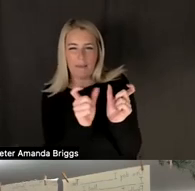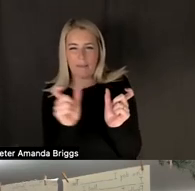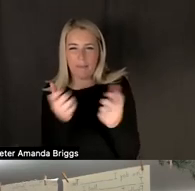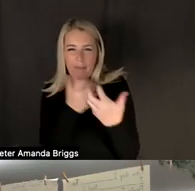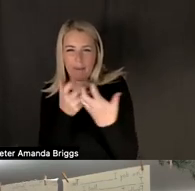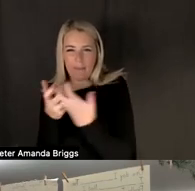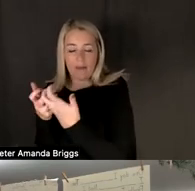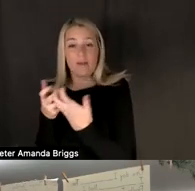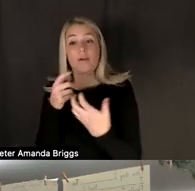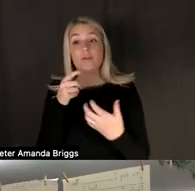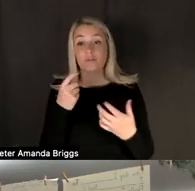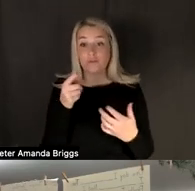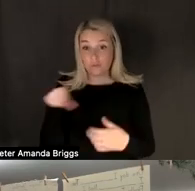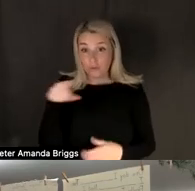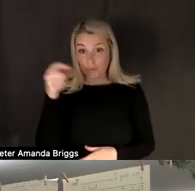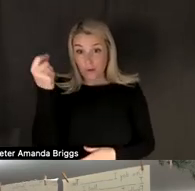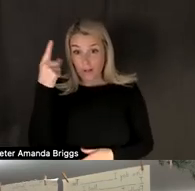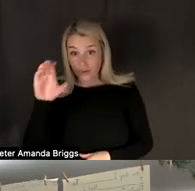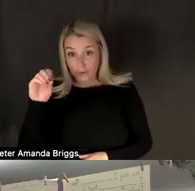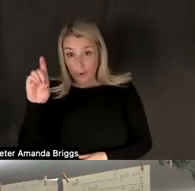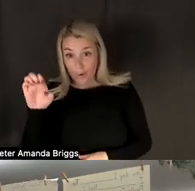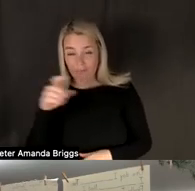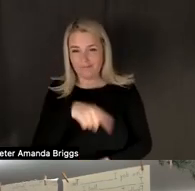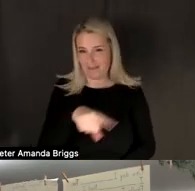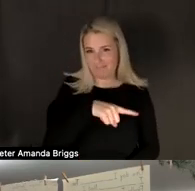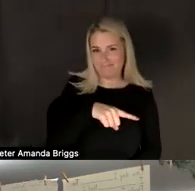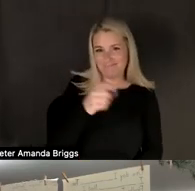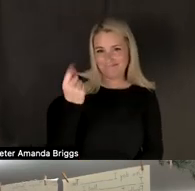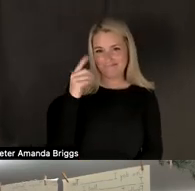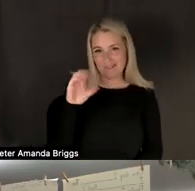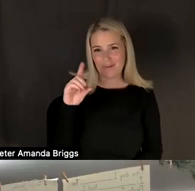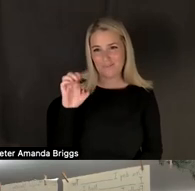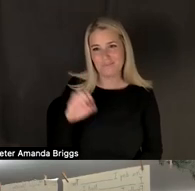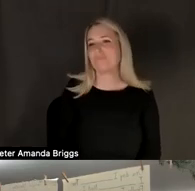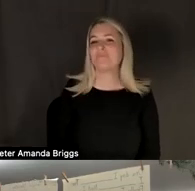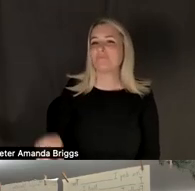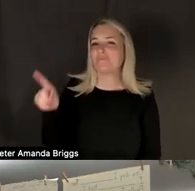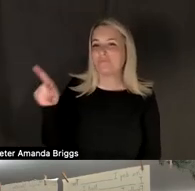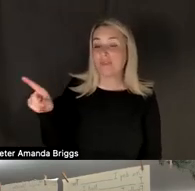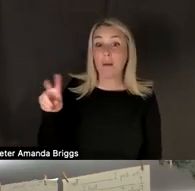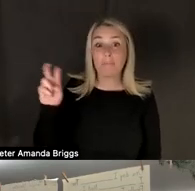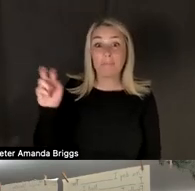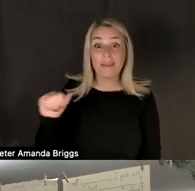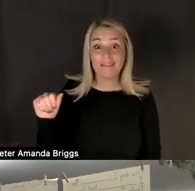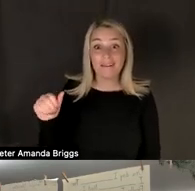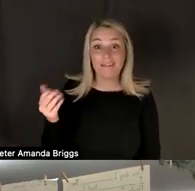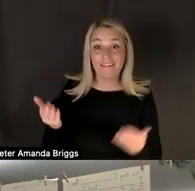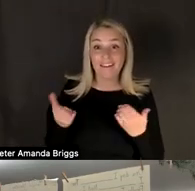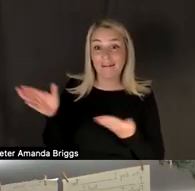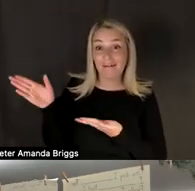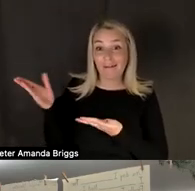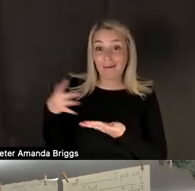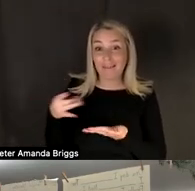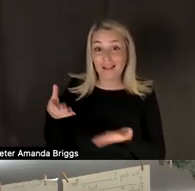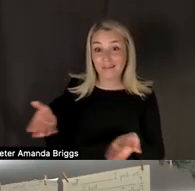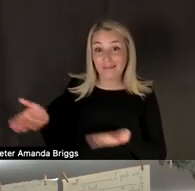the code. We want them to understand. And then pizza is here. If you would like to grab a piece, I'm going to keep